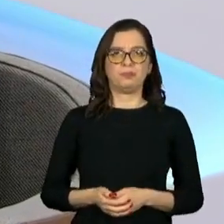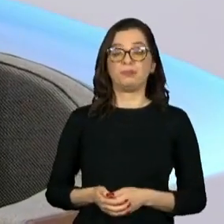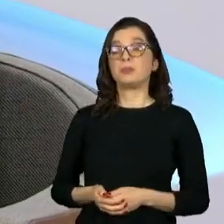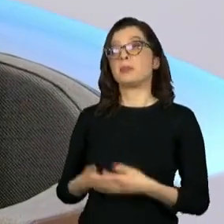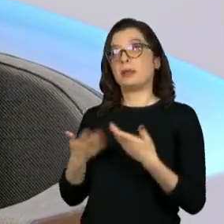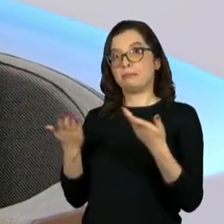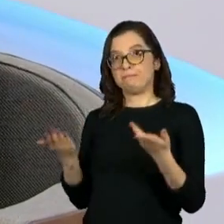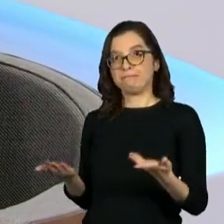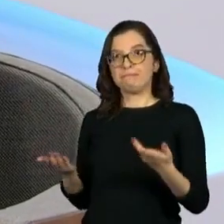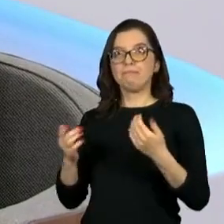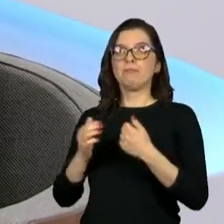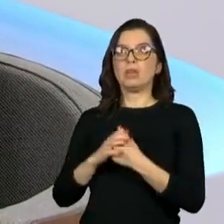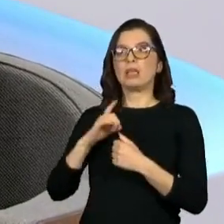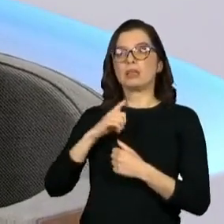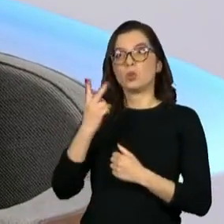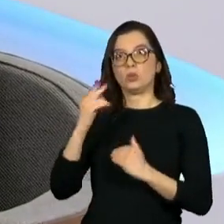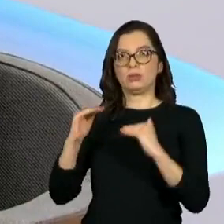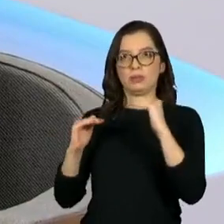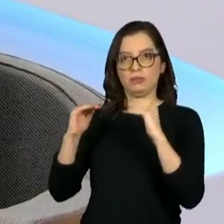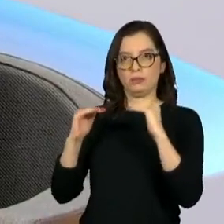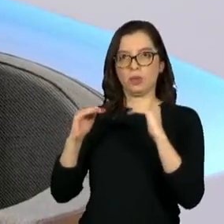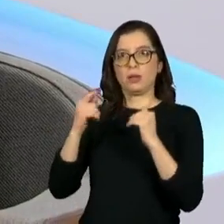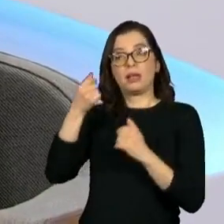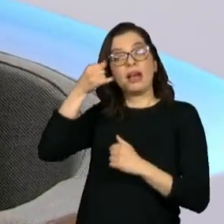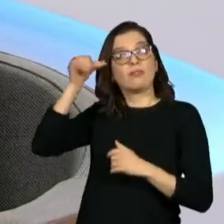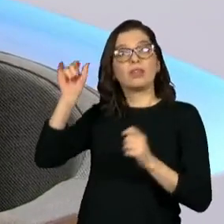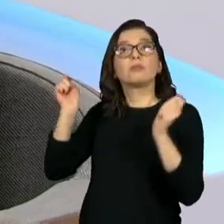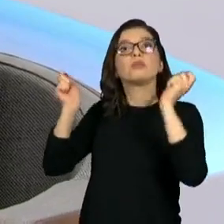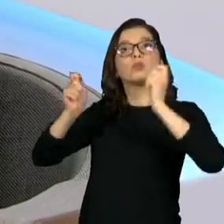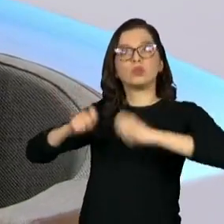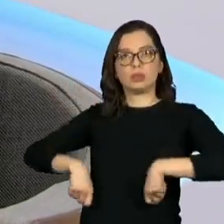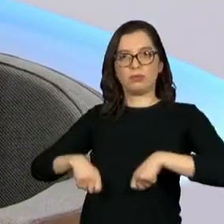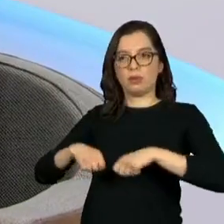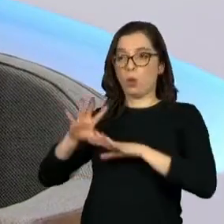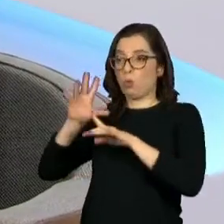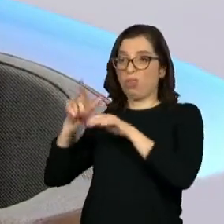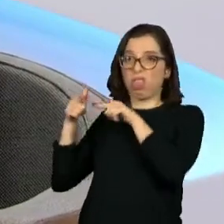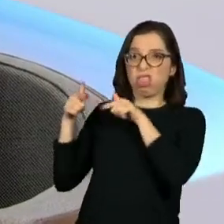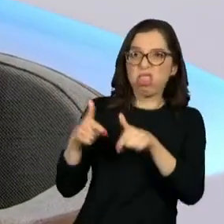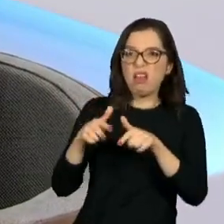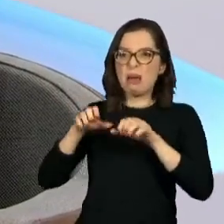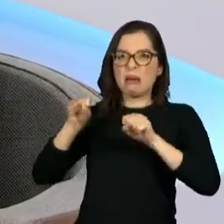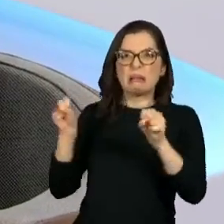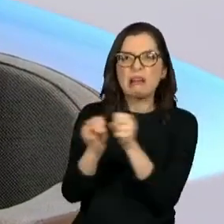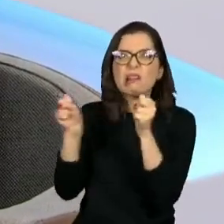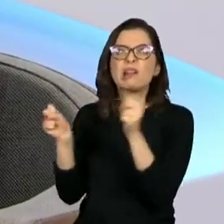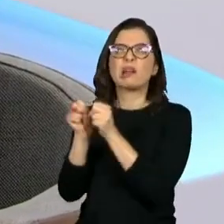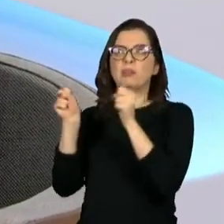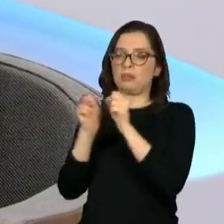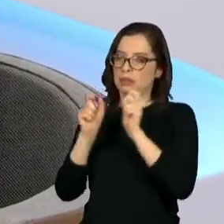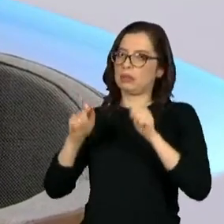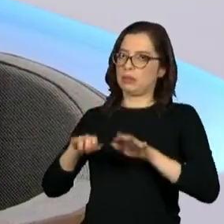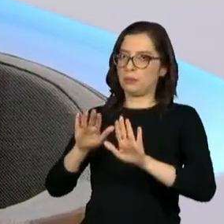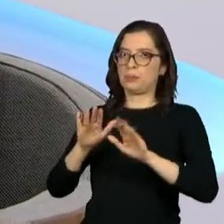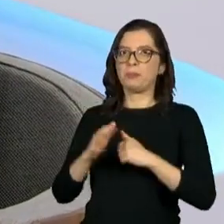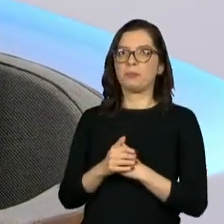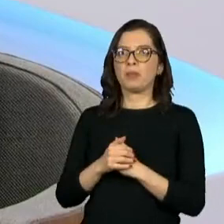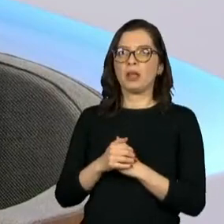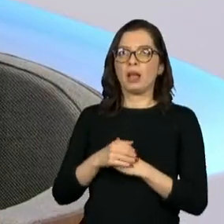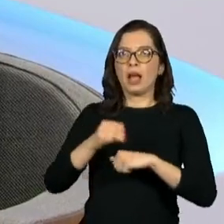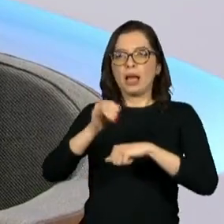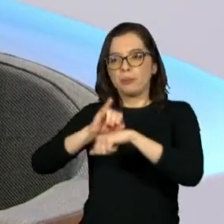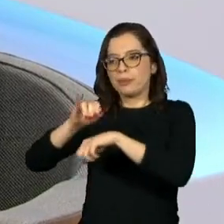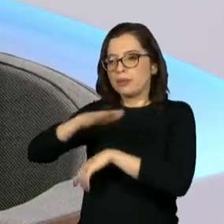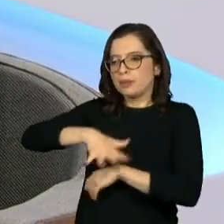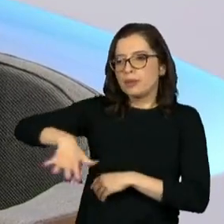Well, there are 2 levels of possible prevention of this kind of attack on the